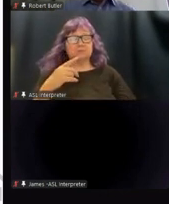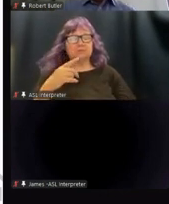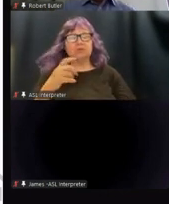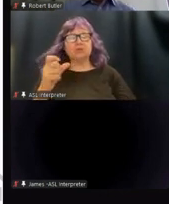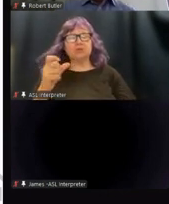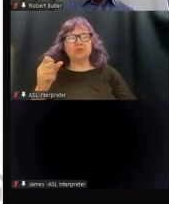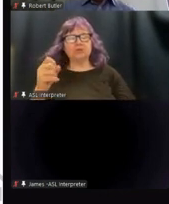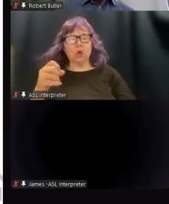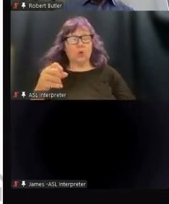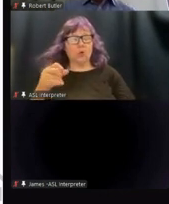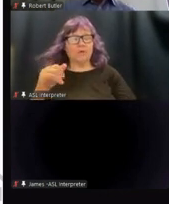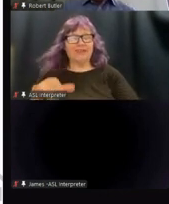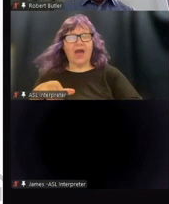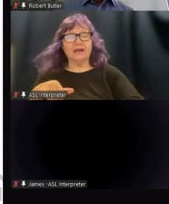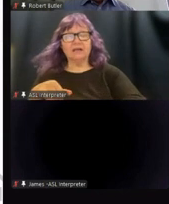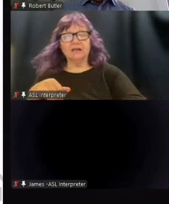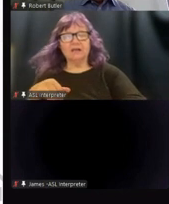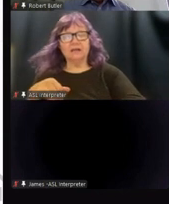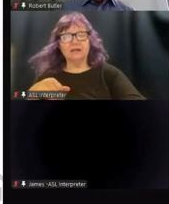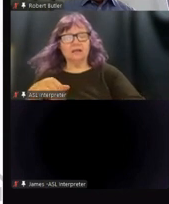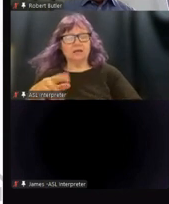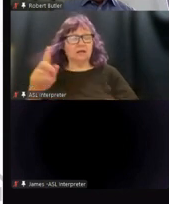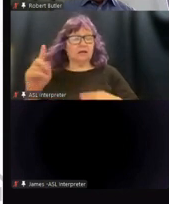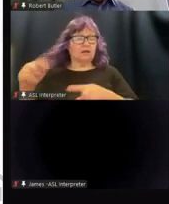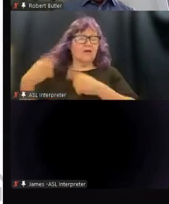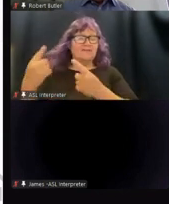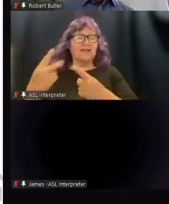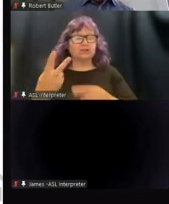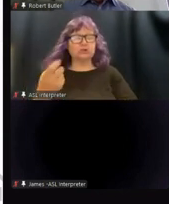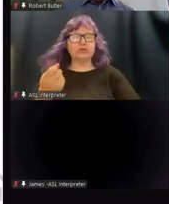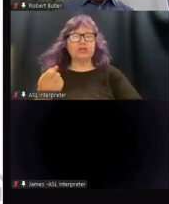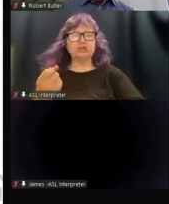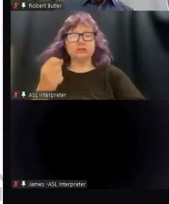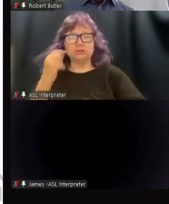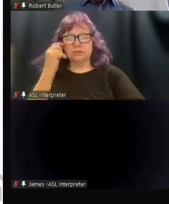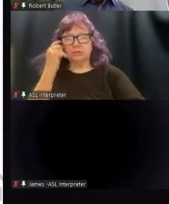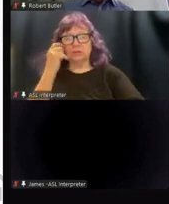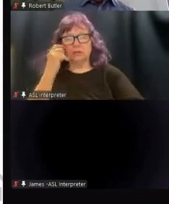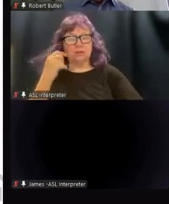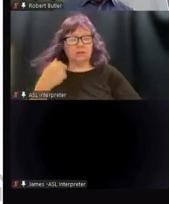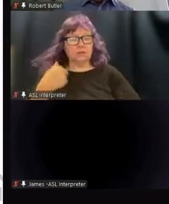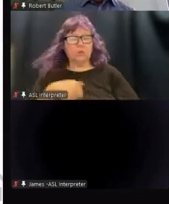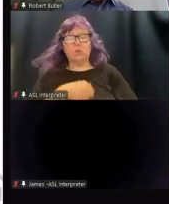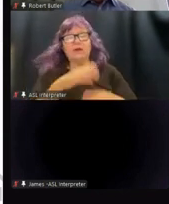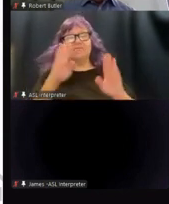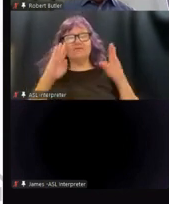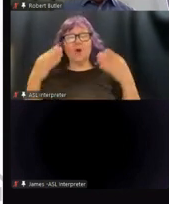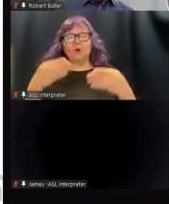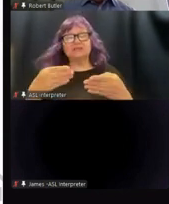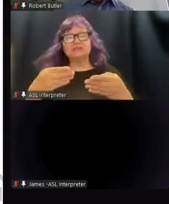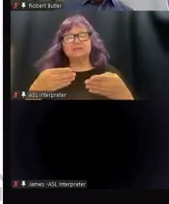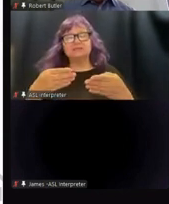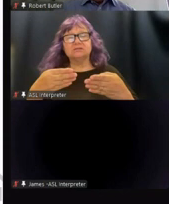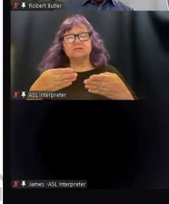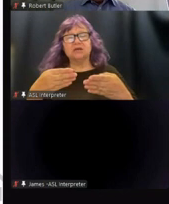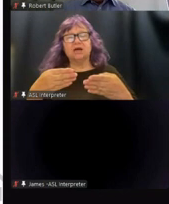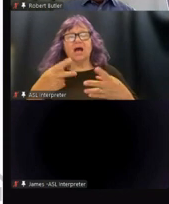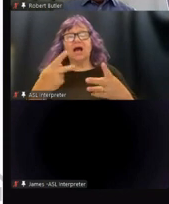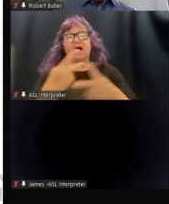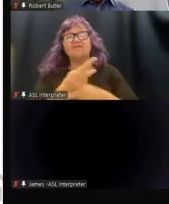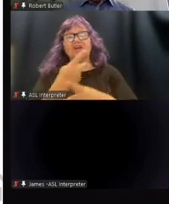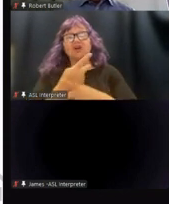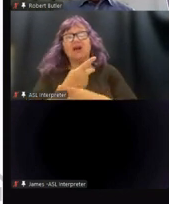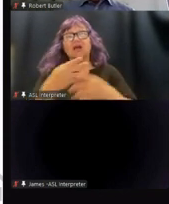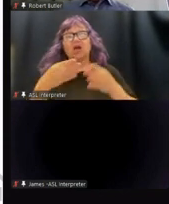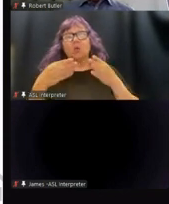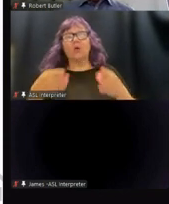So with that in mind, over the last couple of years, we have been focused on figuring out a way to